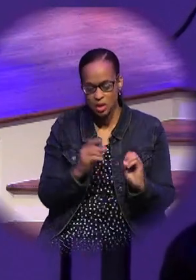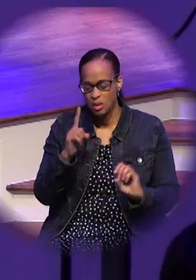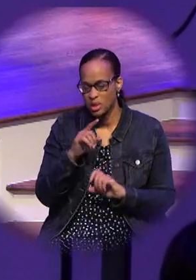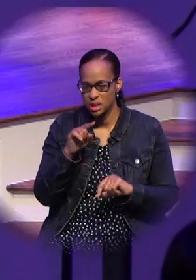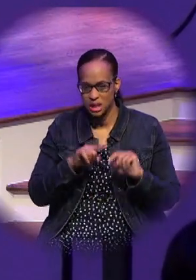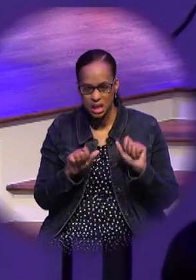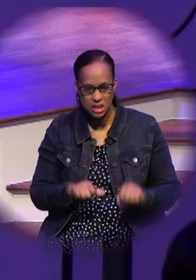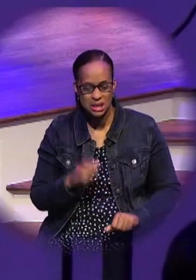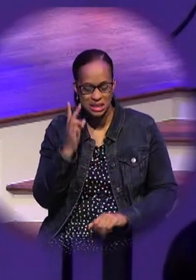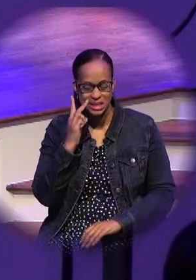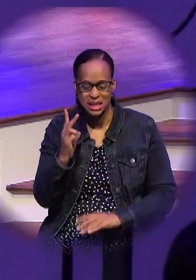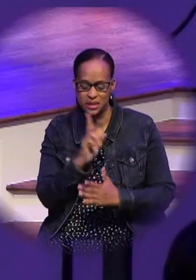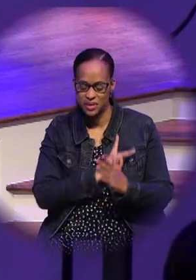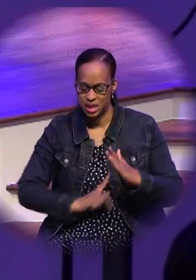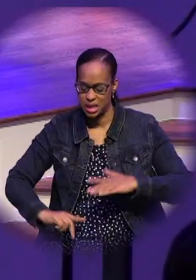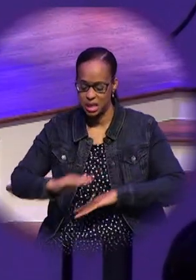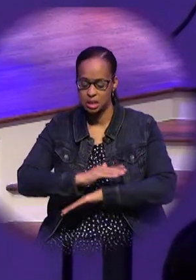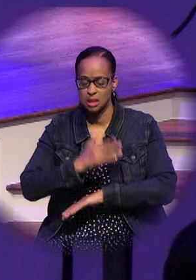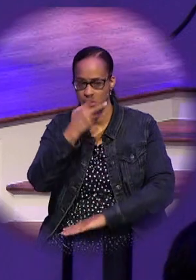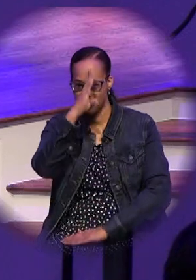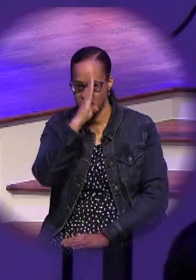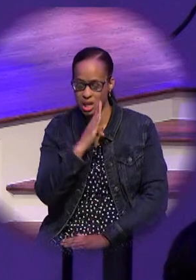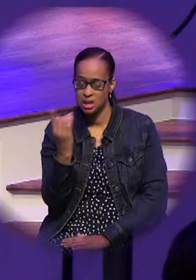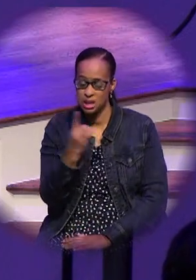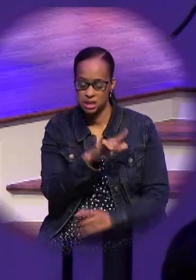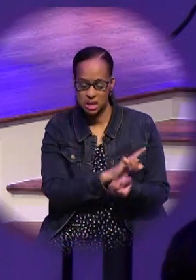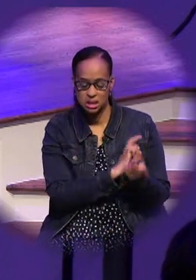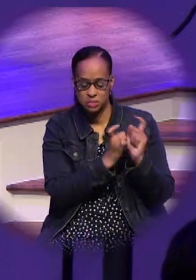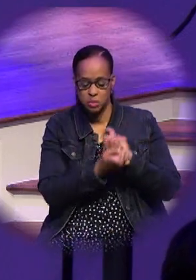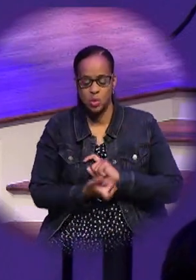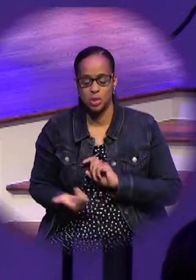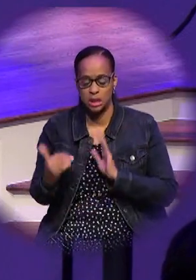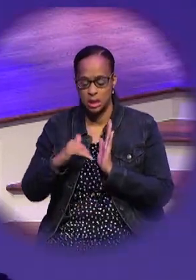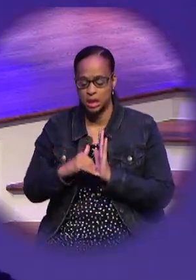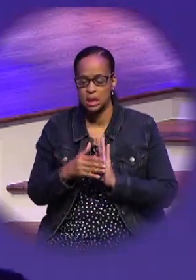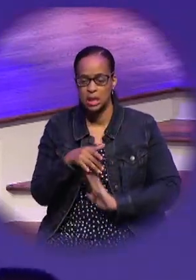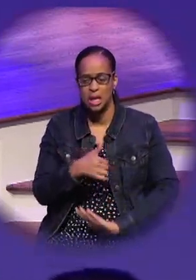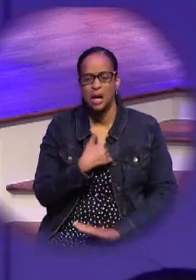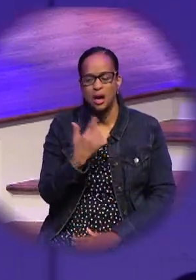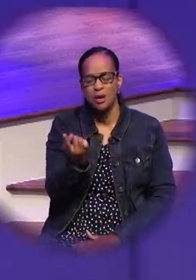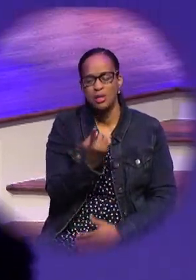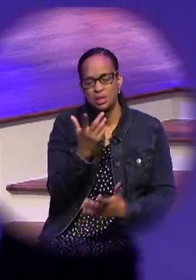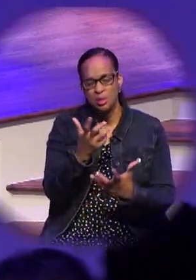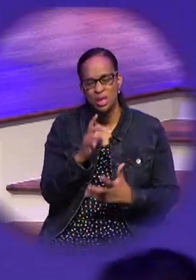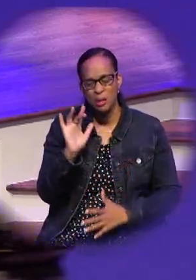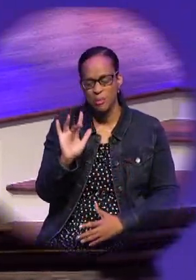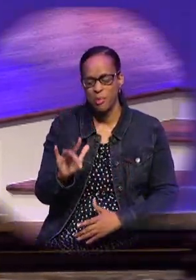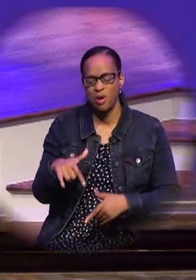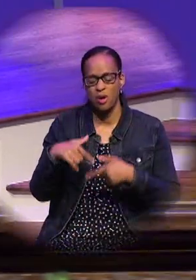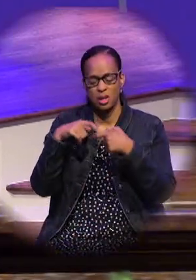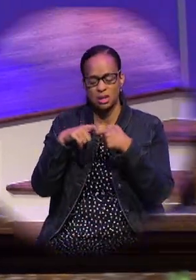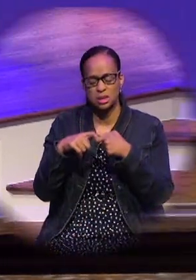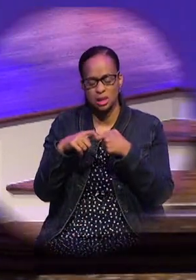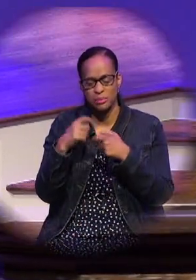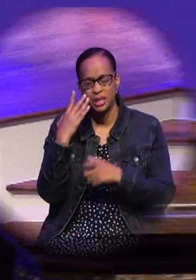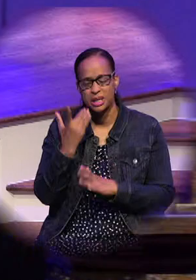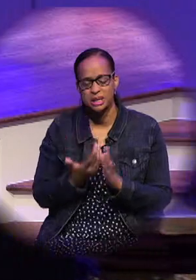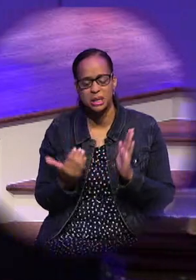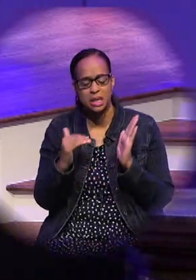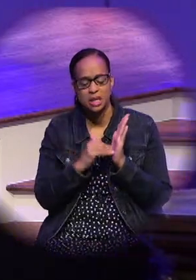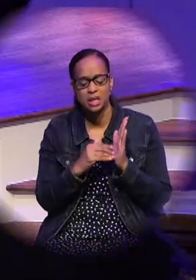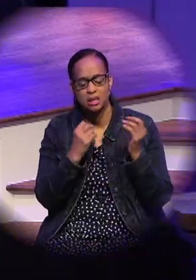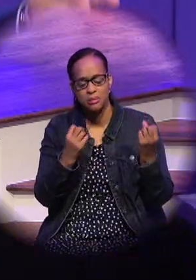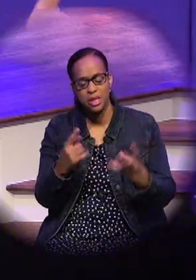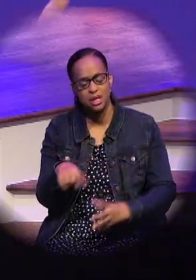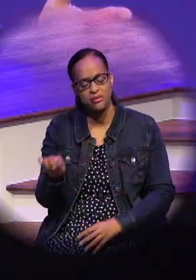of God unless he is born again. Now, again, I almost want to hit a pause button right here. Because again, many